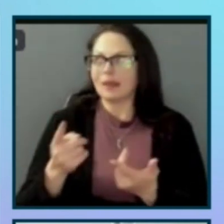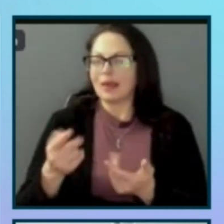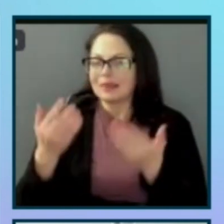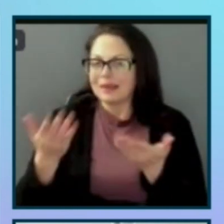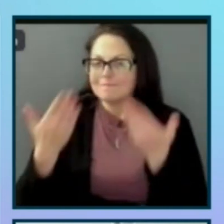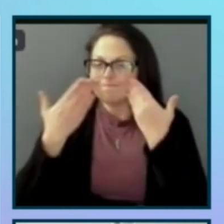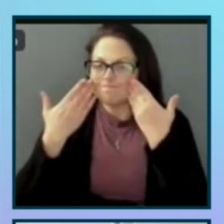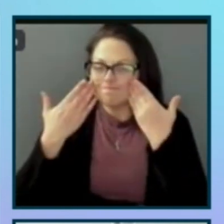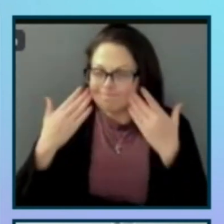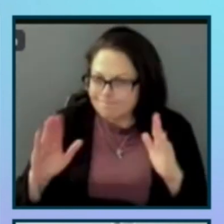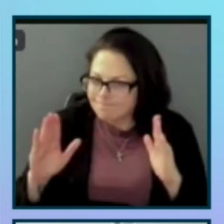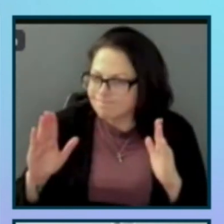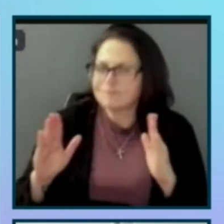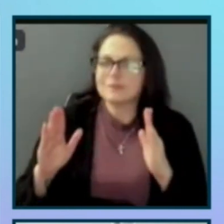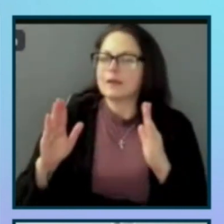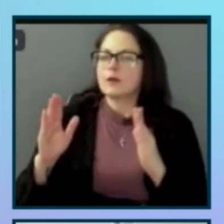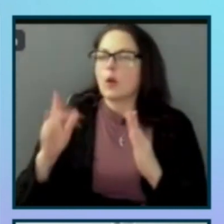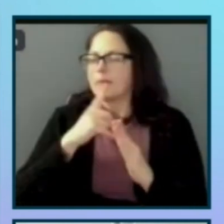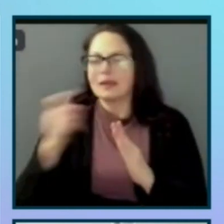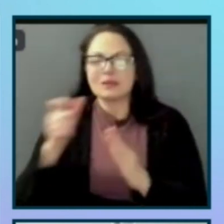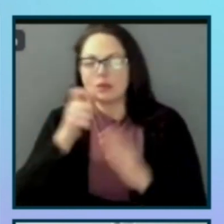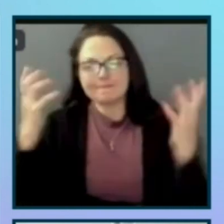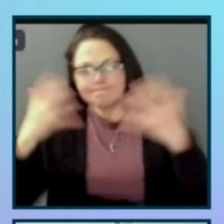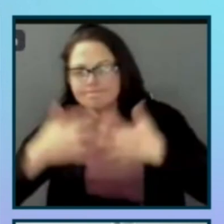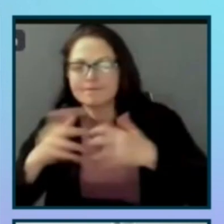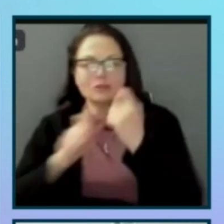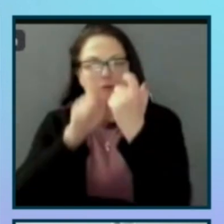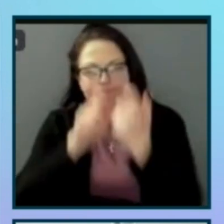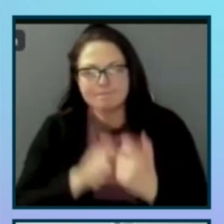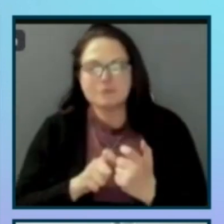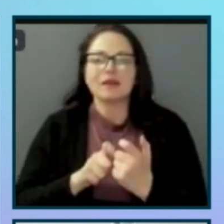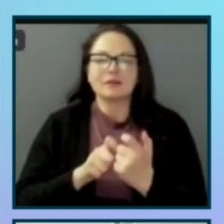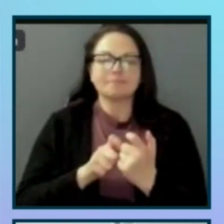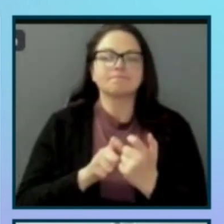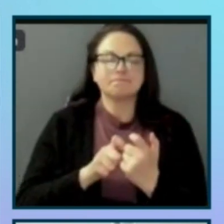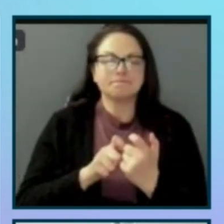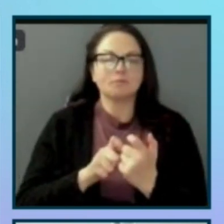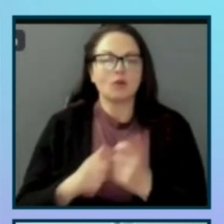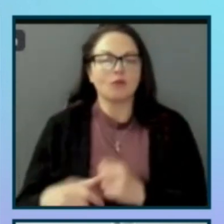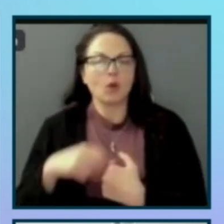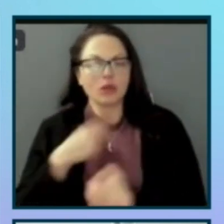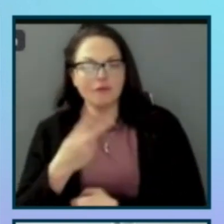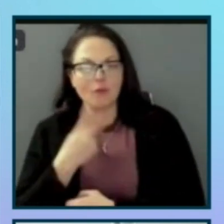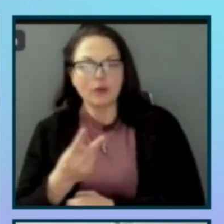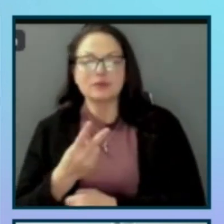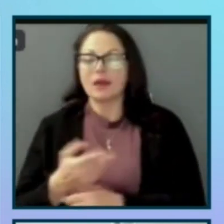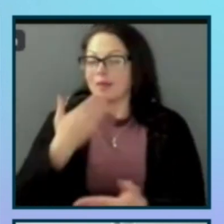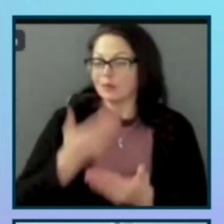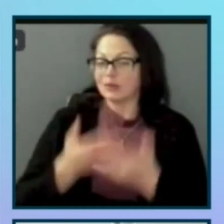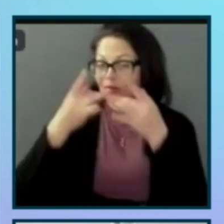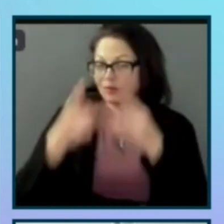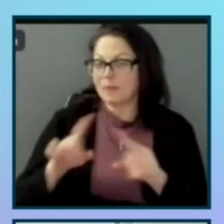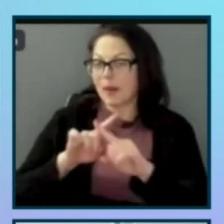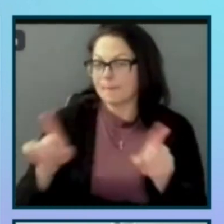elements. You know, it didn't sound exactly like NVDA or exactly like VoiceOver, which was really good and valid feedback, but not always exactly